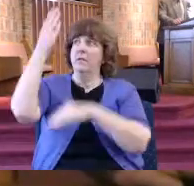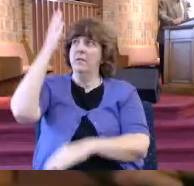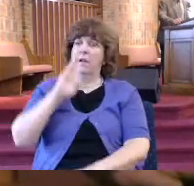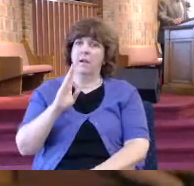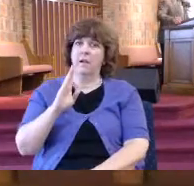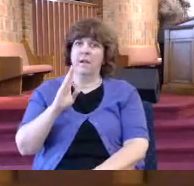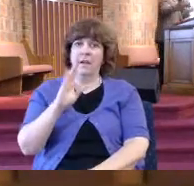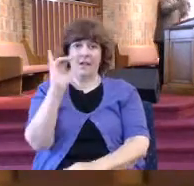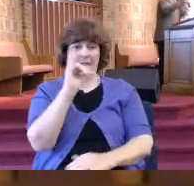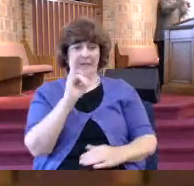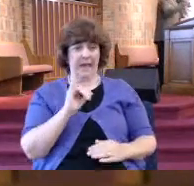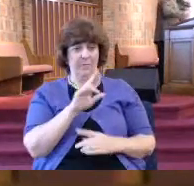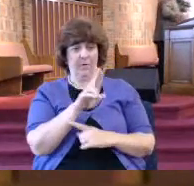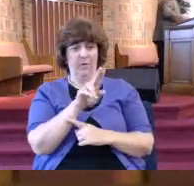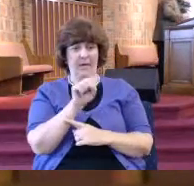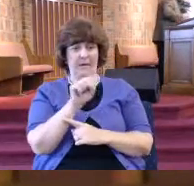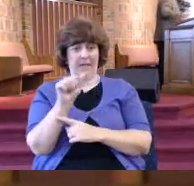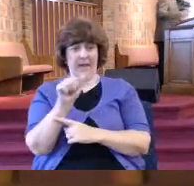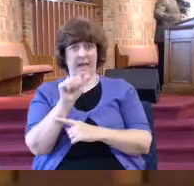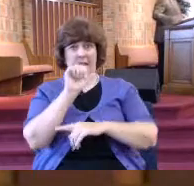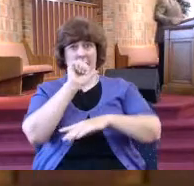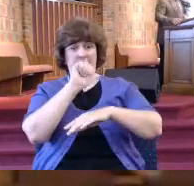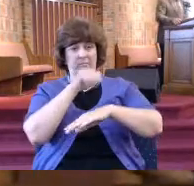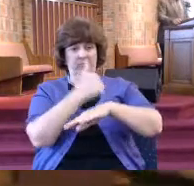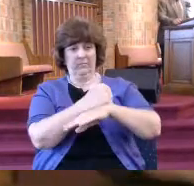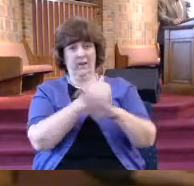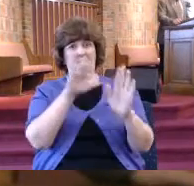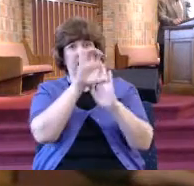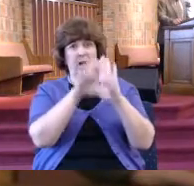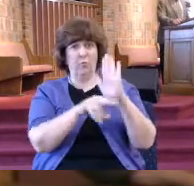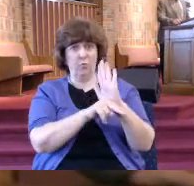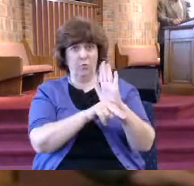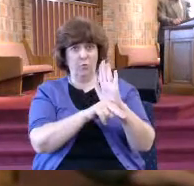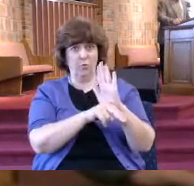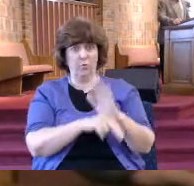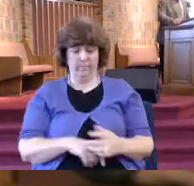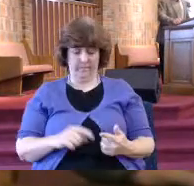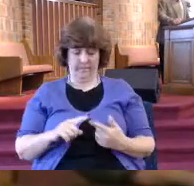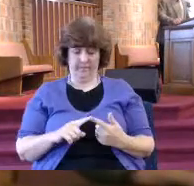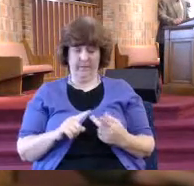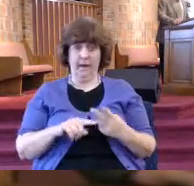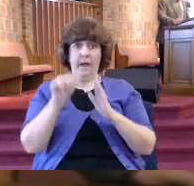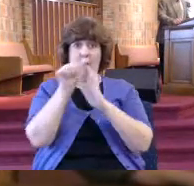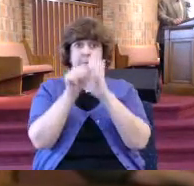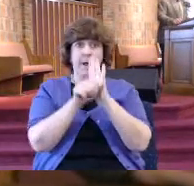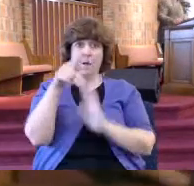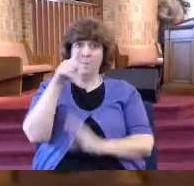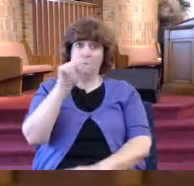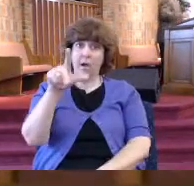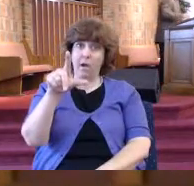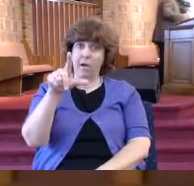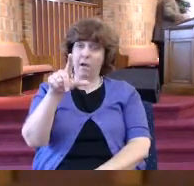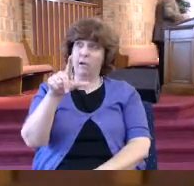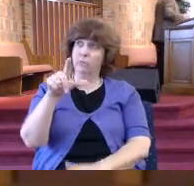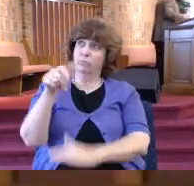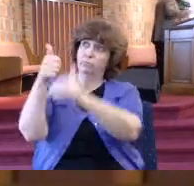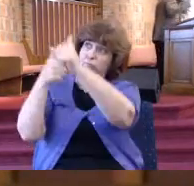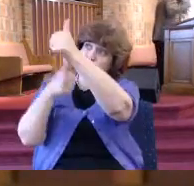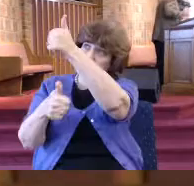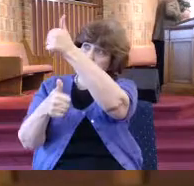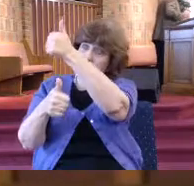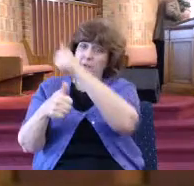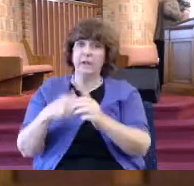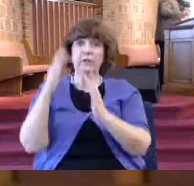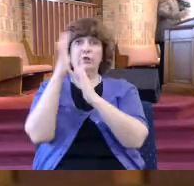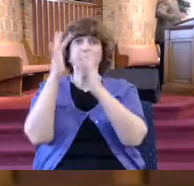believe that. The Apostle Paul believed that. Jesus, God's Son, believed that. The apostles who wrote the